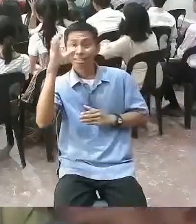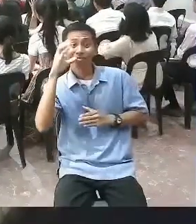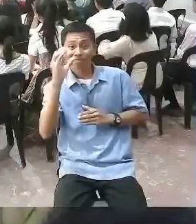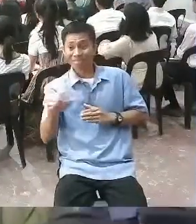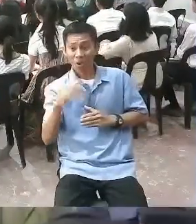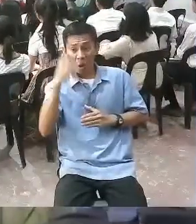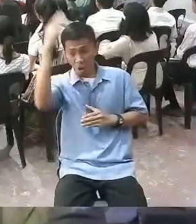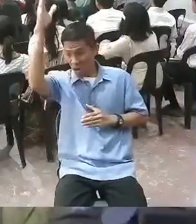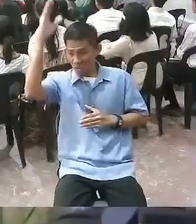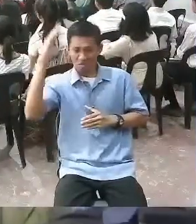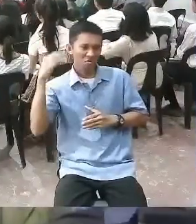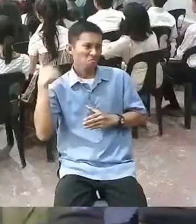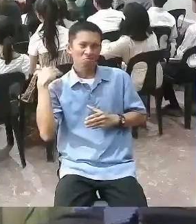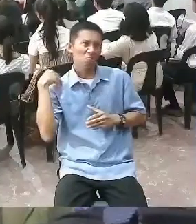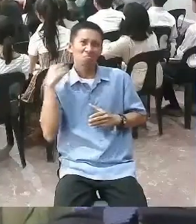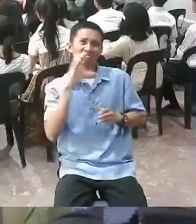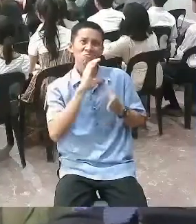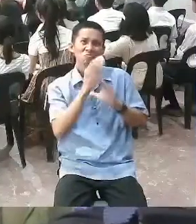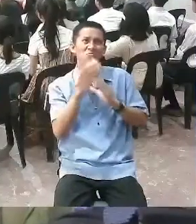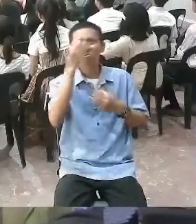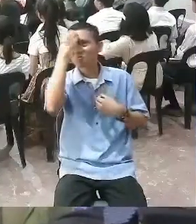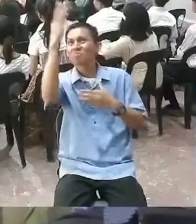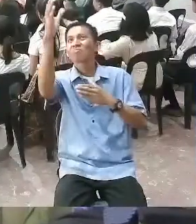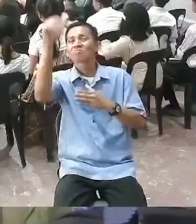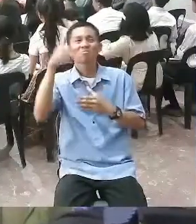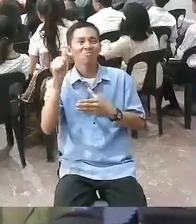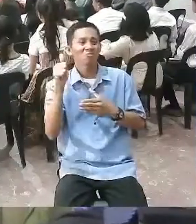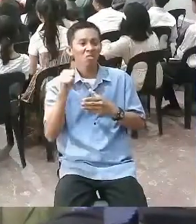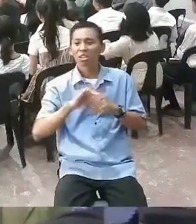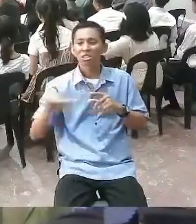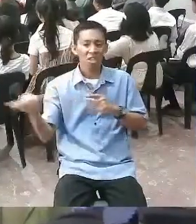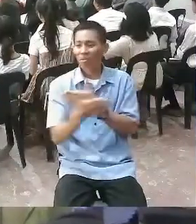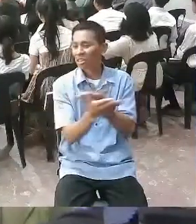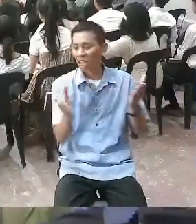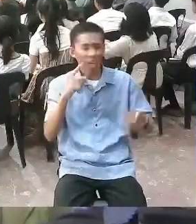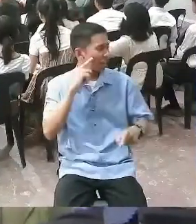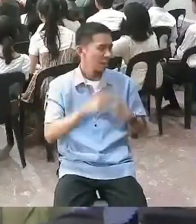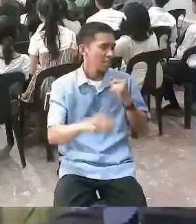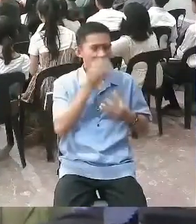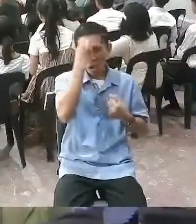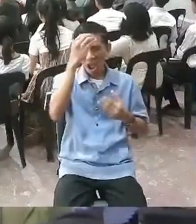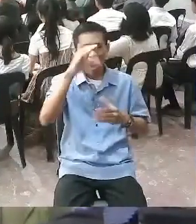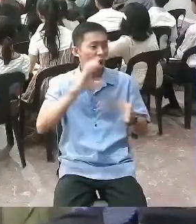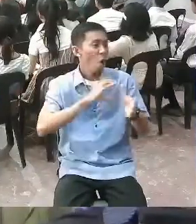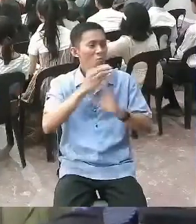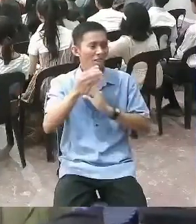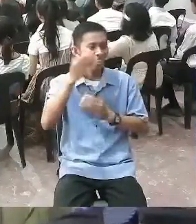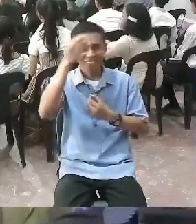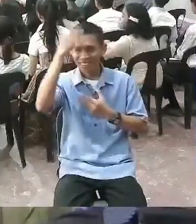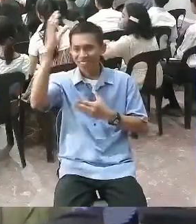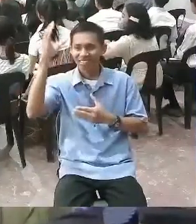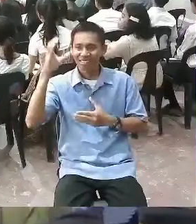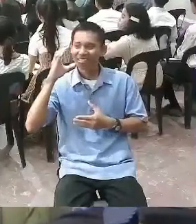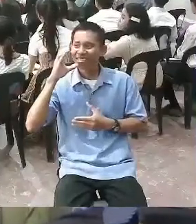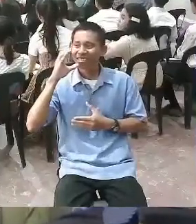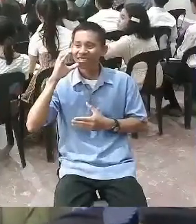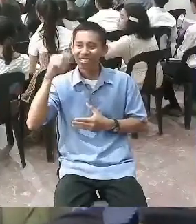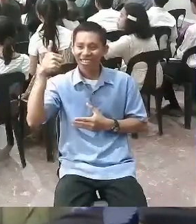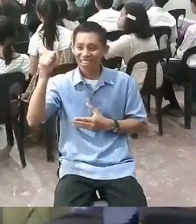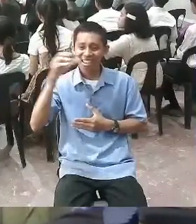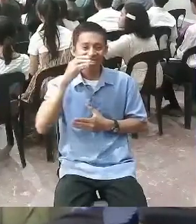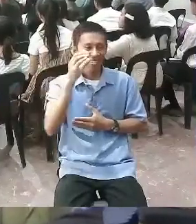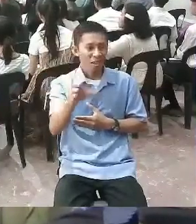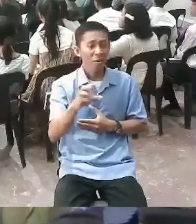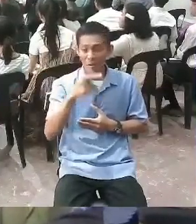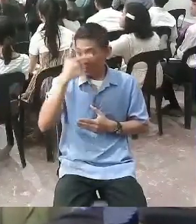The Bible, that's one of the Ten Commandments. Thou shalt not lie. Okay. We're all